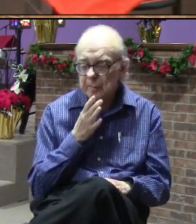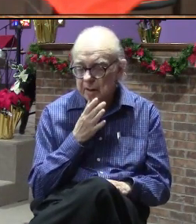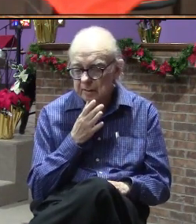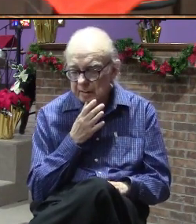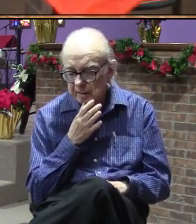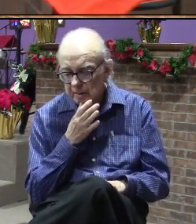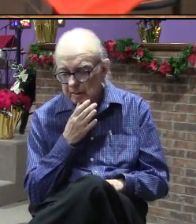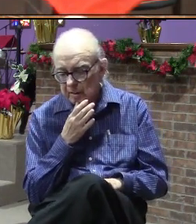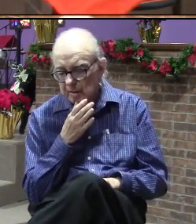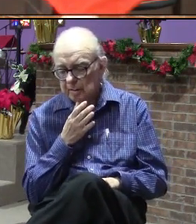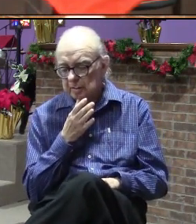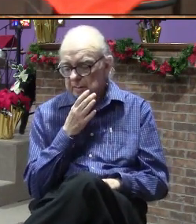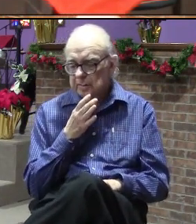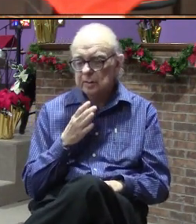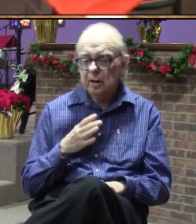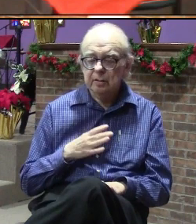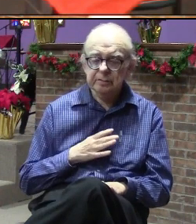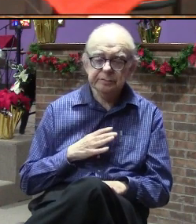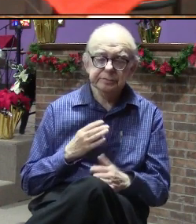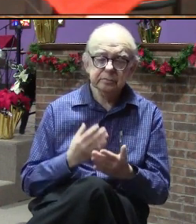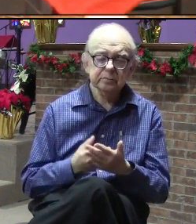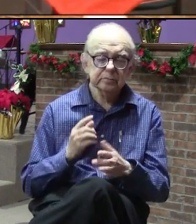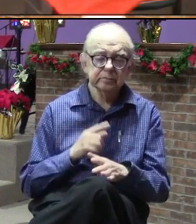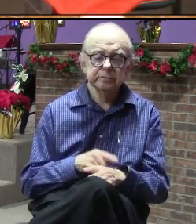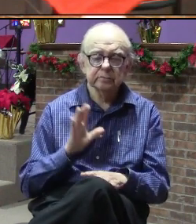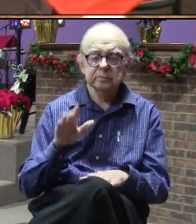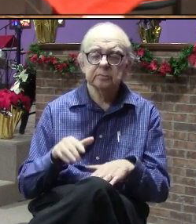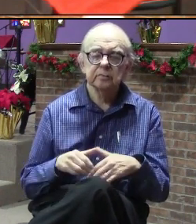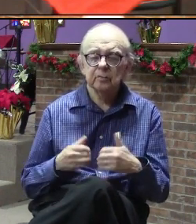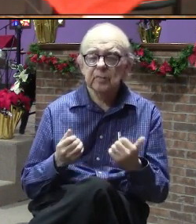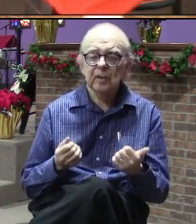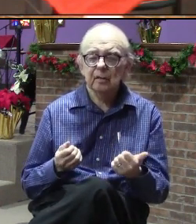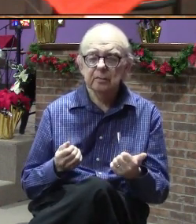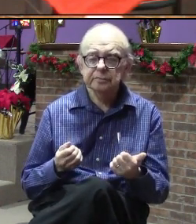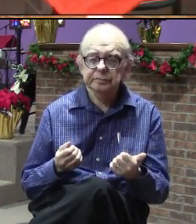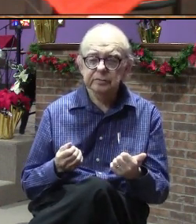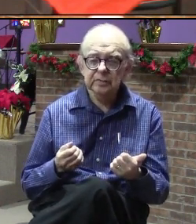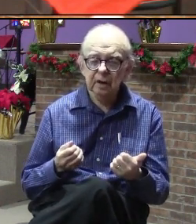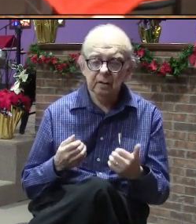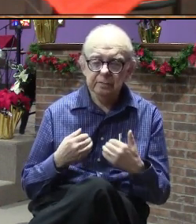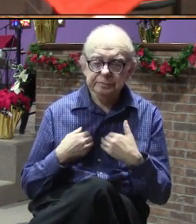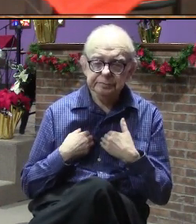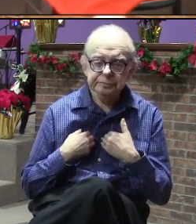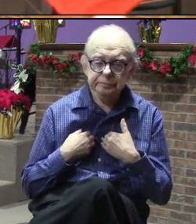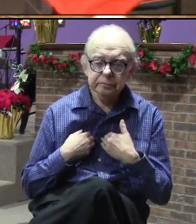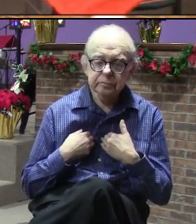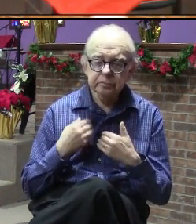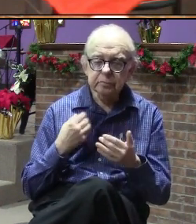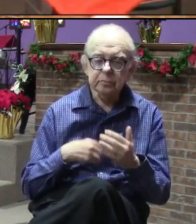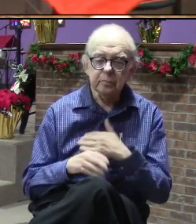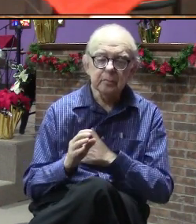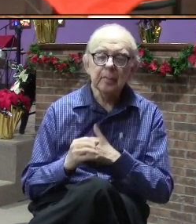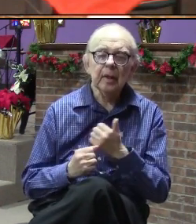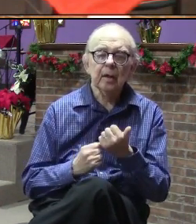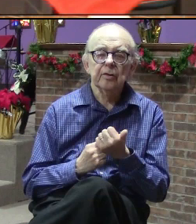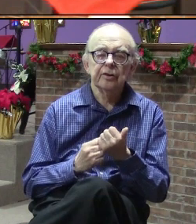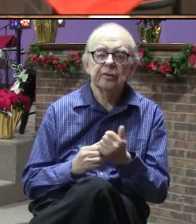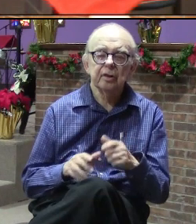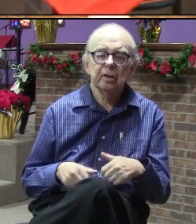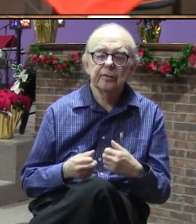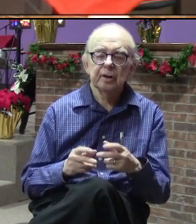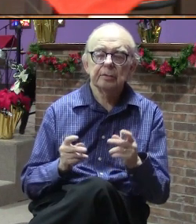So this lady was getting to the point of her life that she was going to have to go into an assisted living place